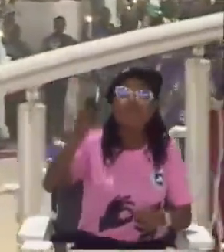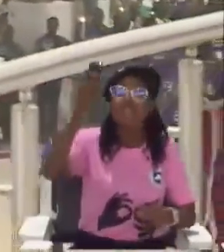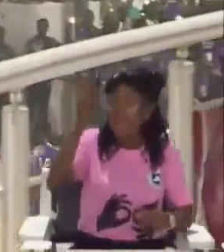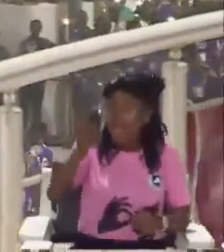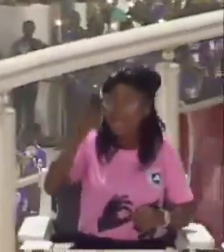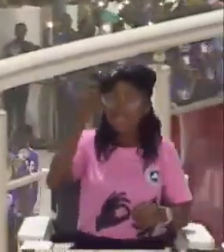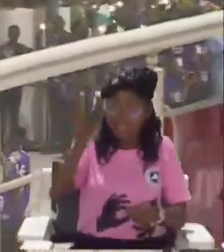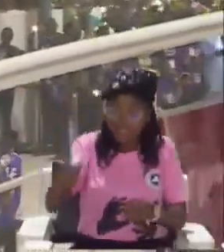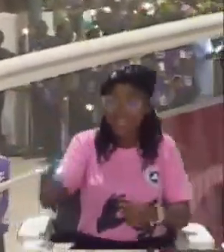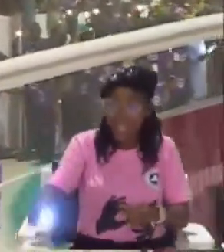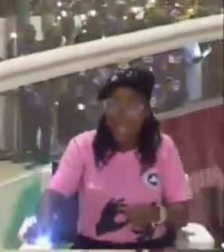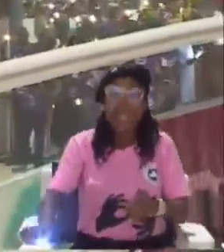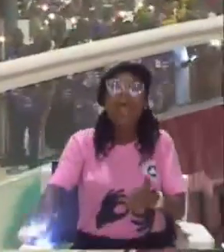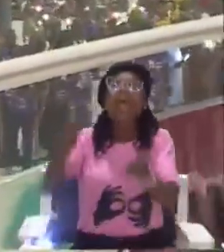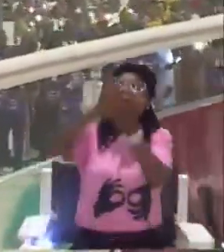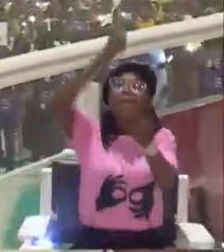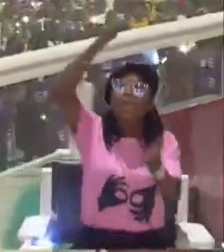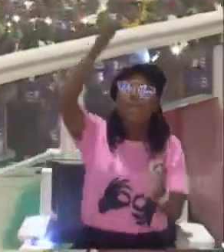Amen.